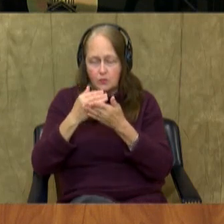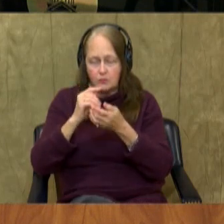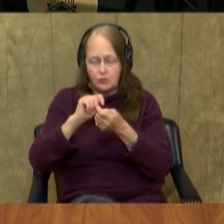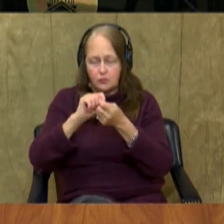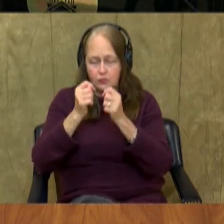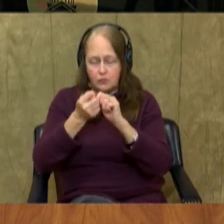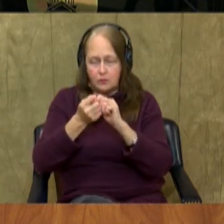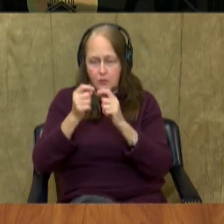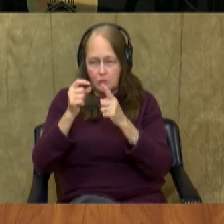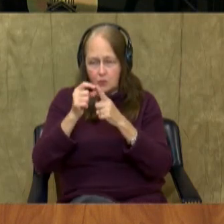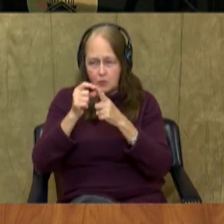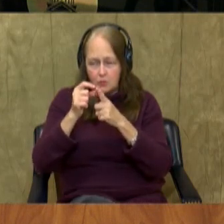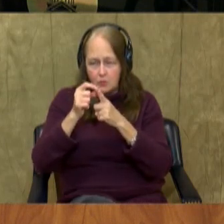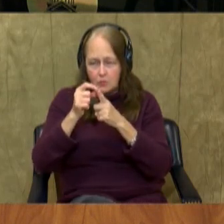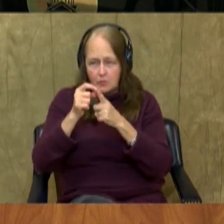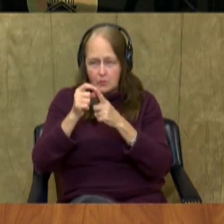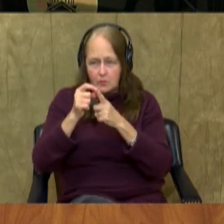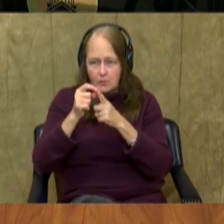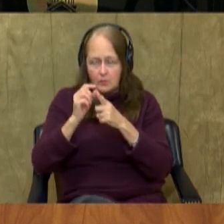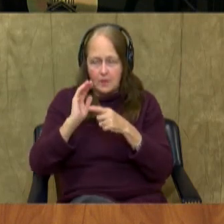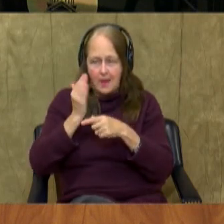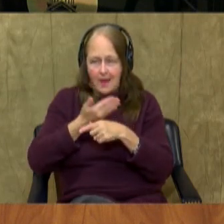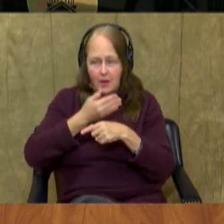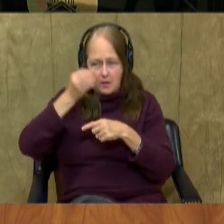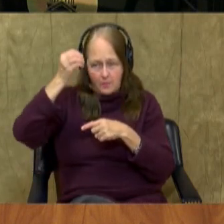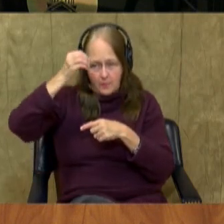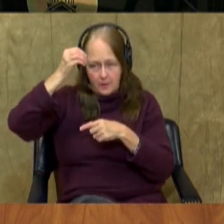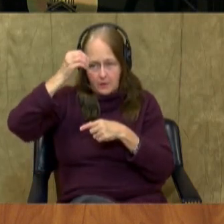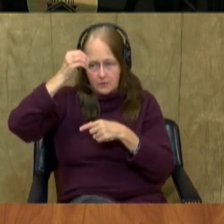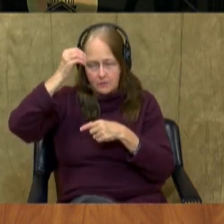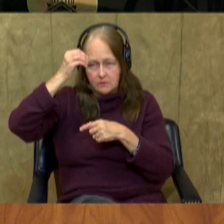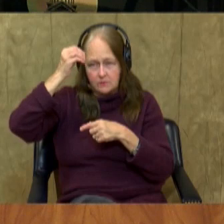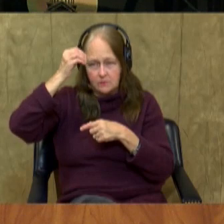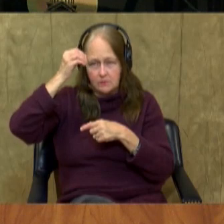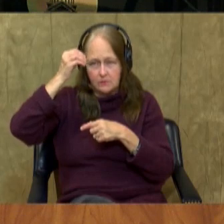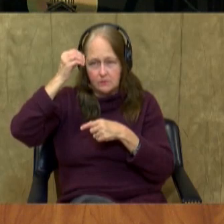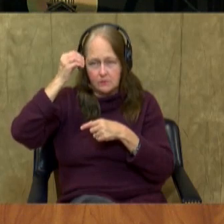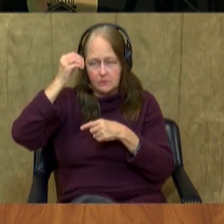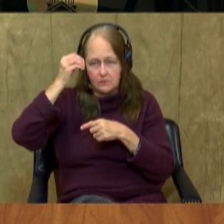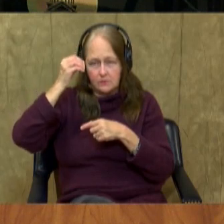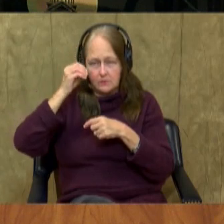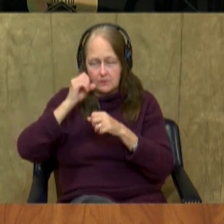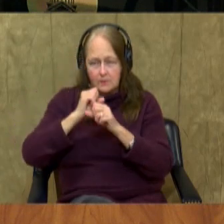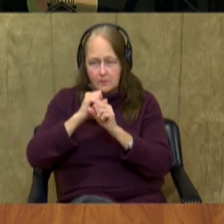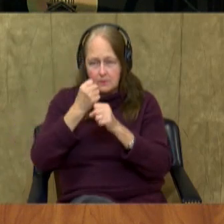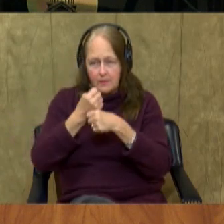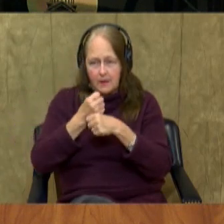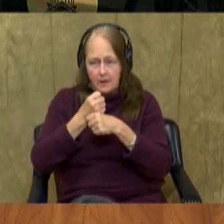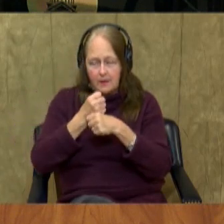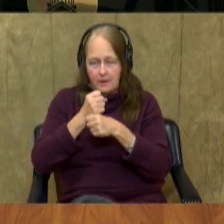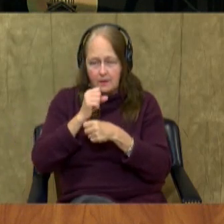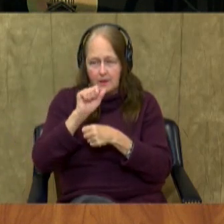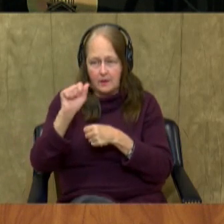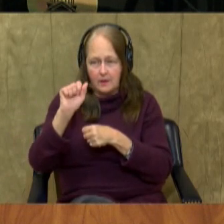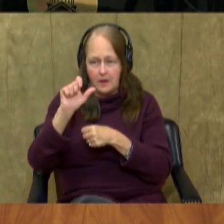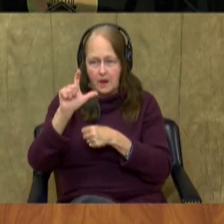transitions, but they're also based on our opinions as well. Now, let's make a claim.